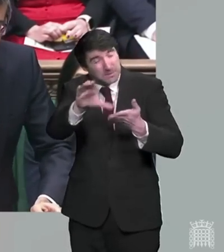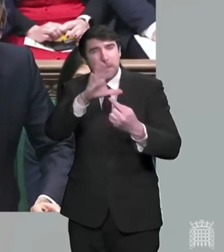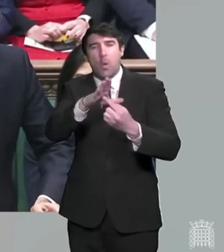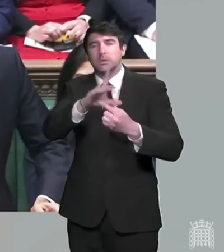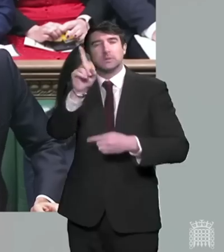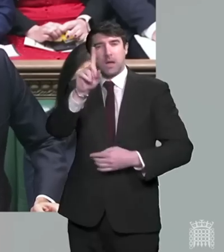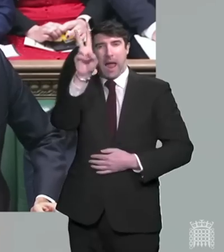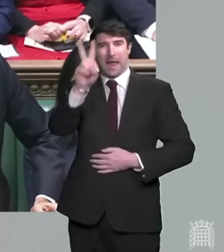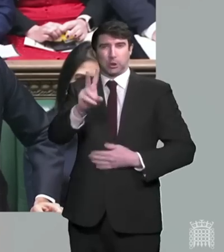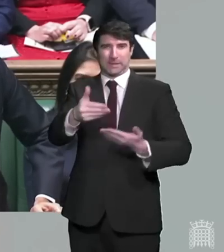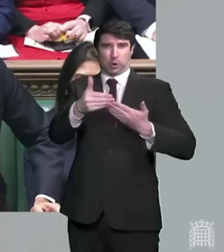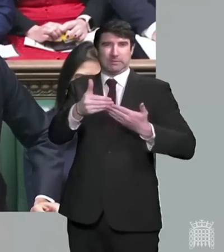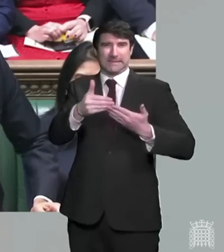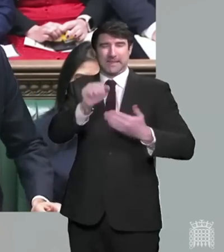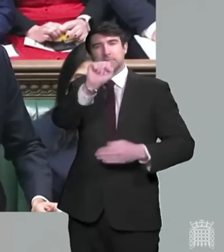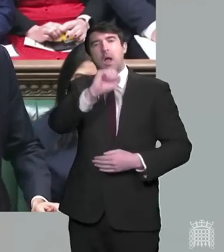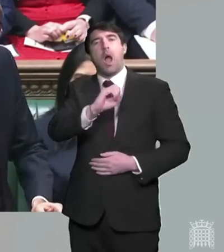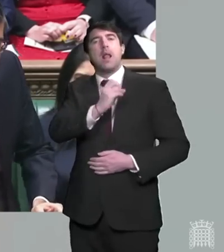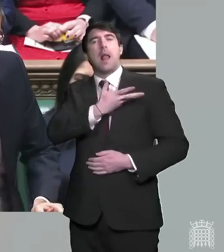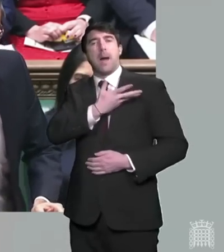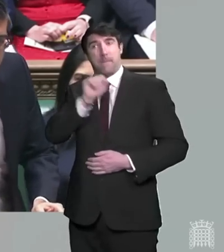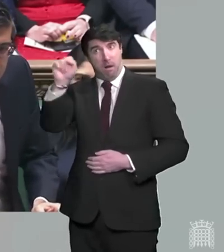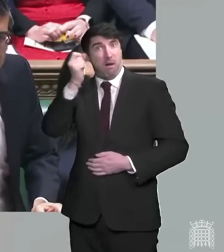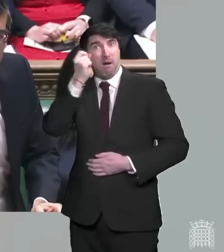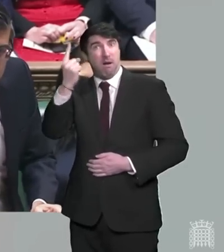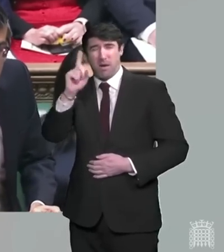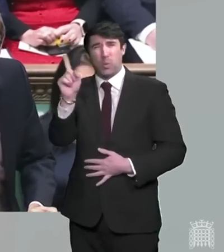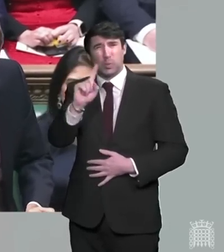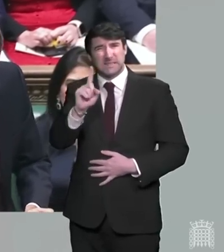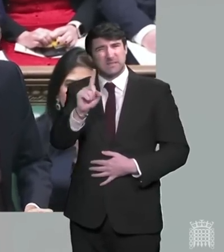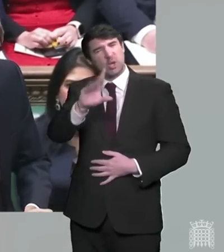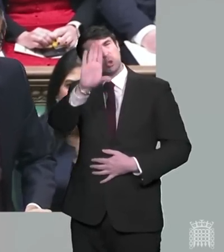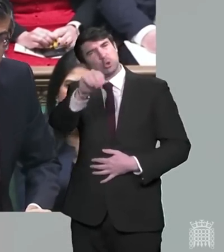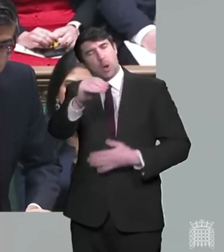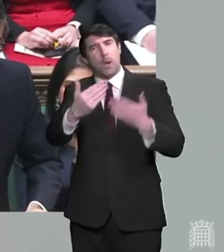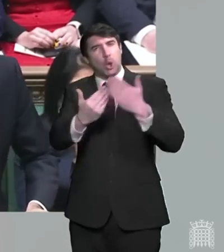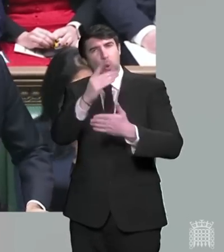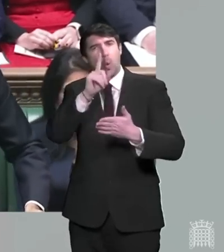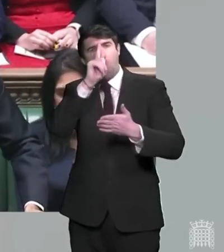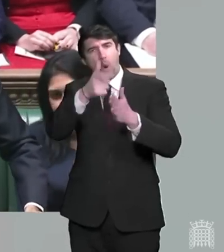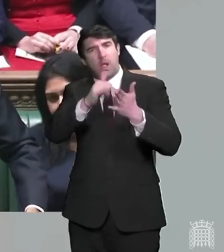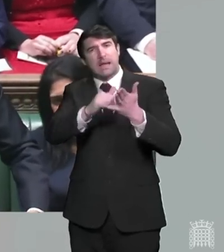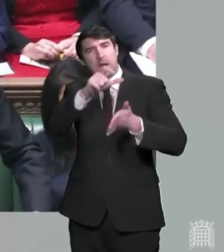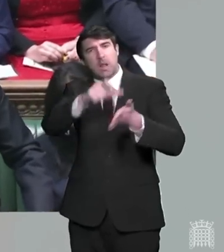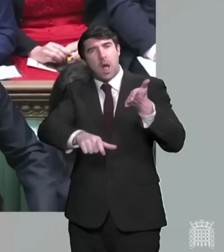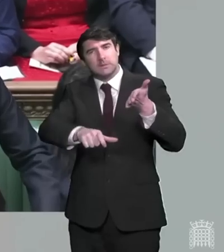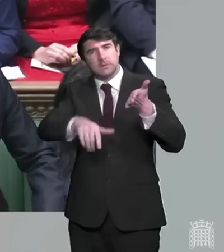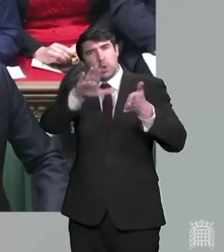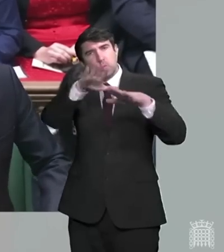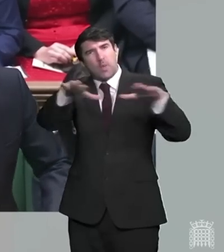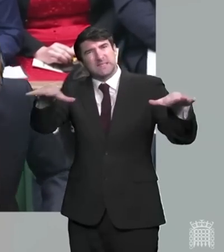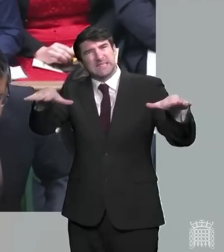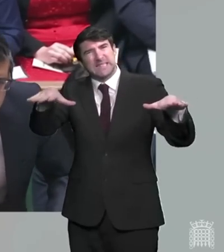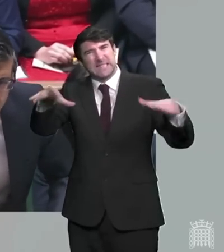Labour's policy is to oppose any new oil and gas licences in the North Sea. It is